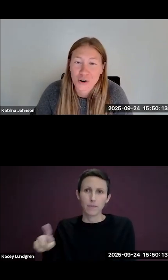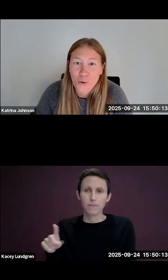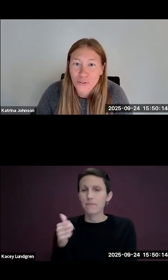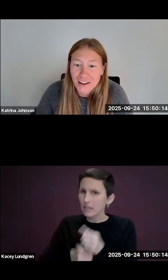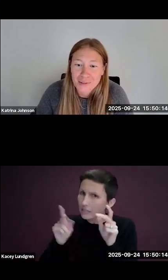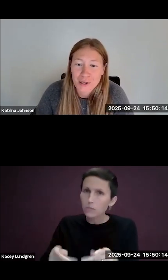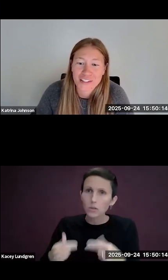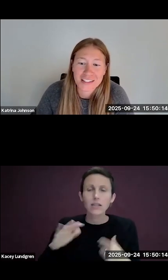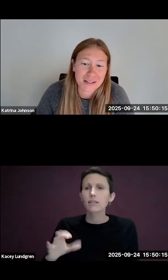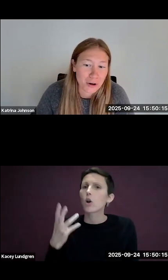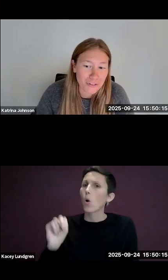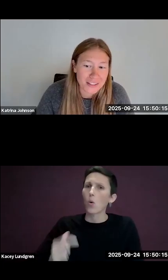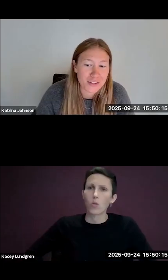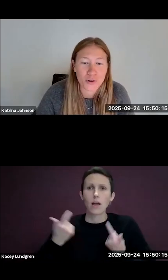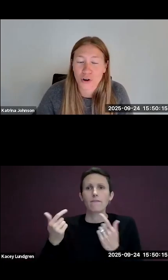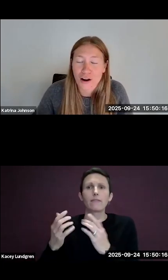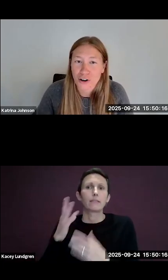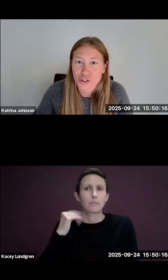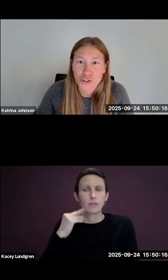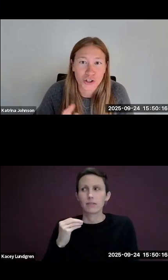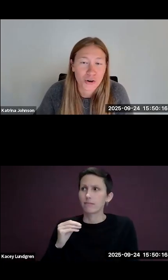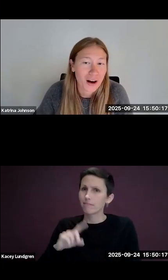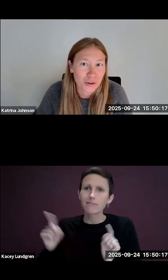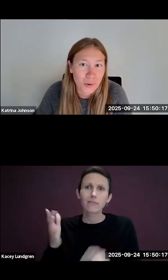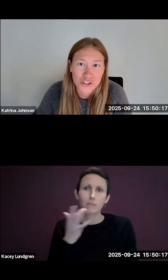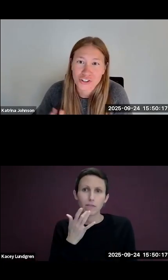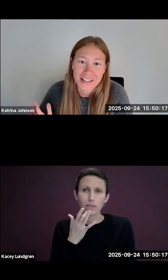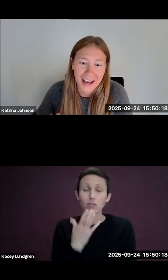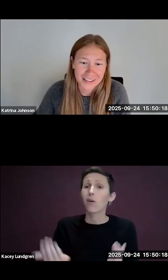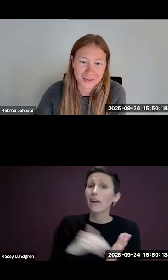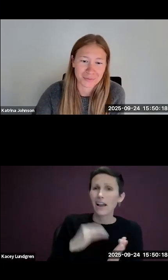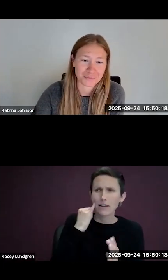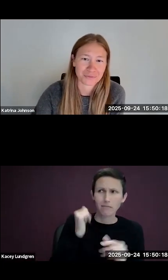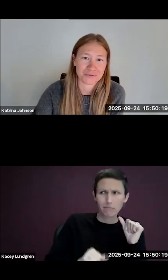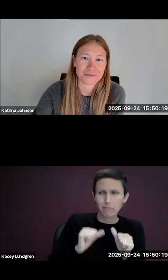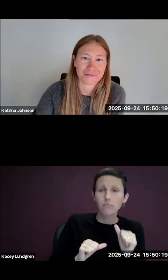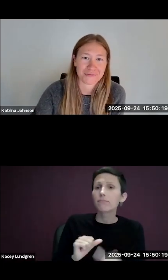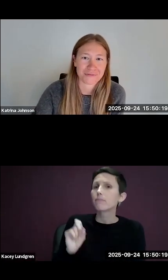person has their own life experiences and preferences, so if you're ever unsure or have a question, just ask.